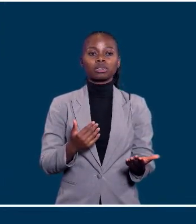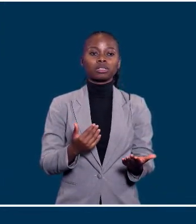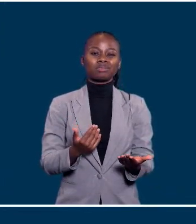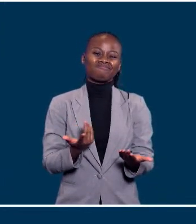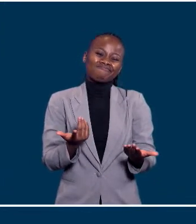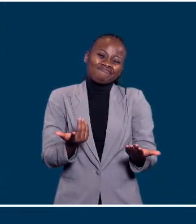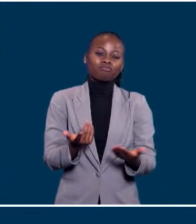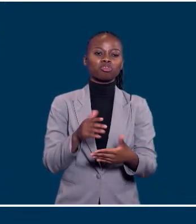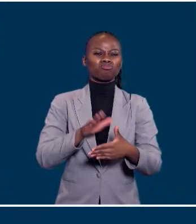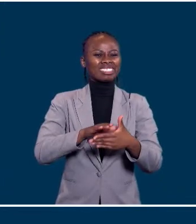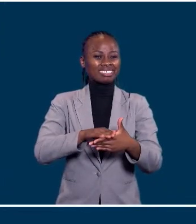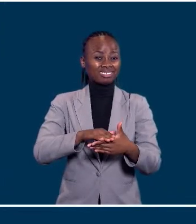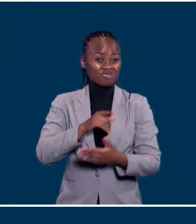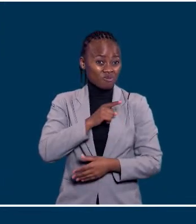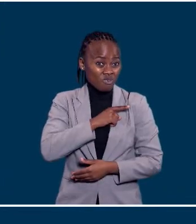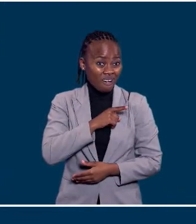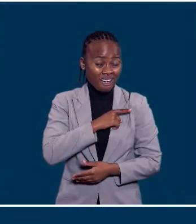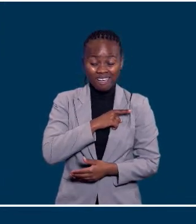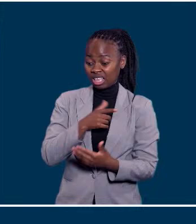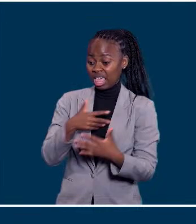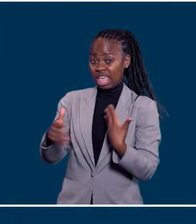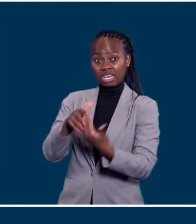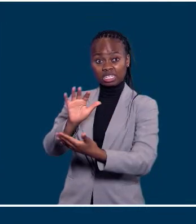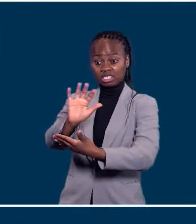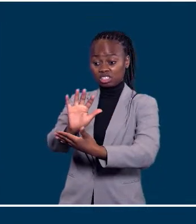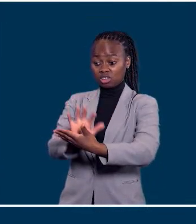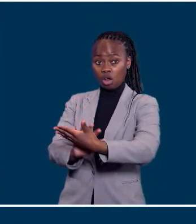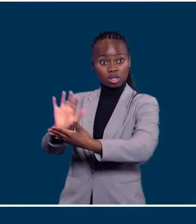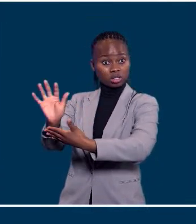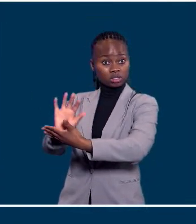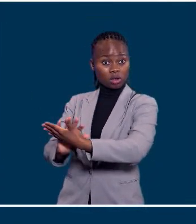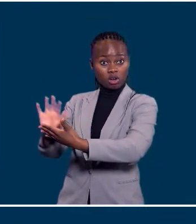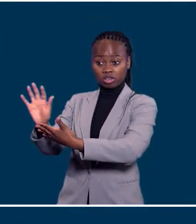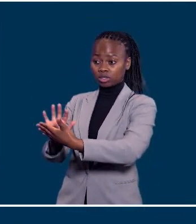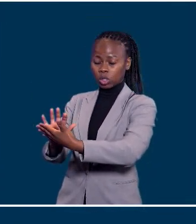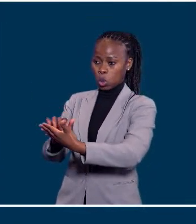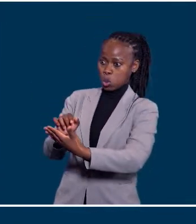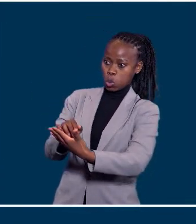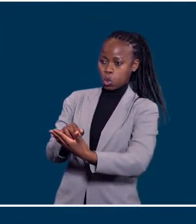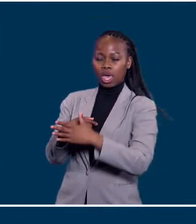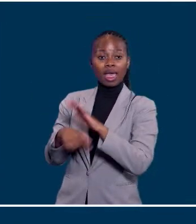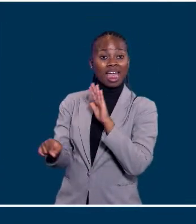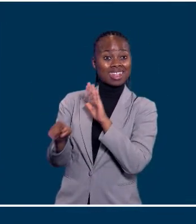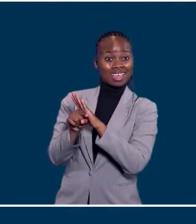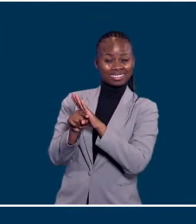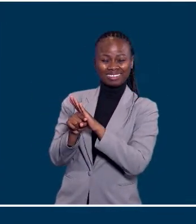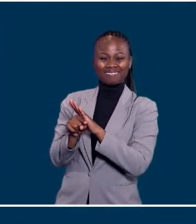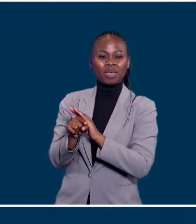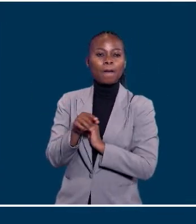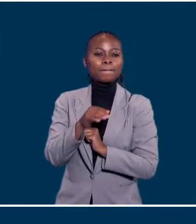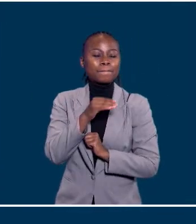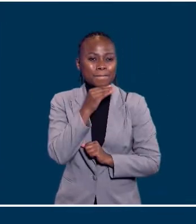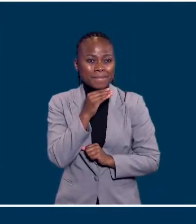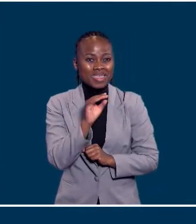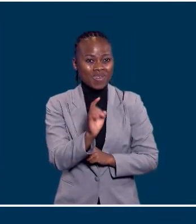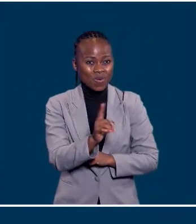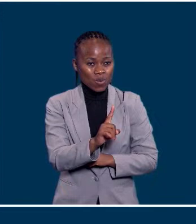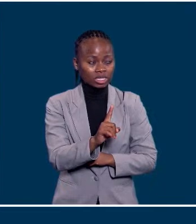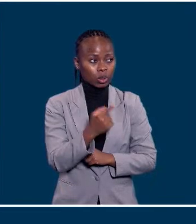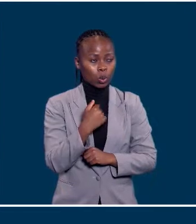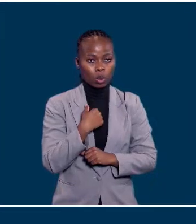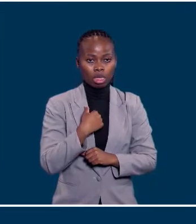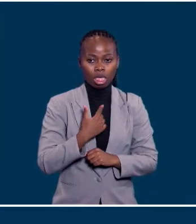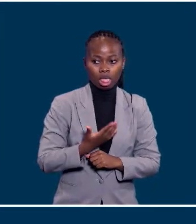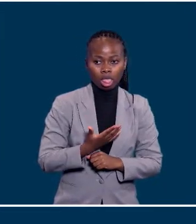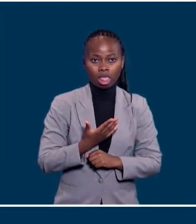any one of these scenarios that are negative highlight or risk exacerbating the cost of rising